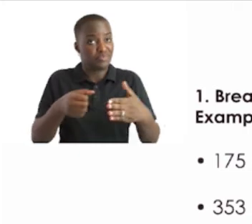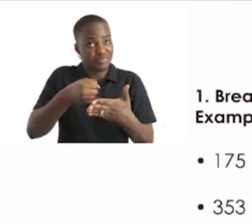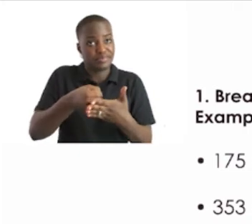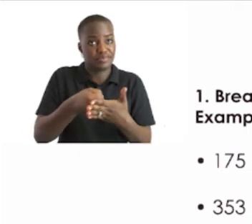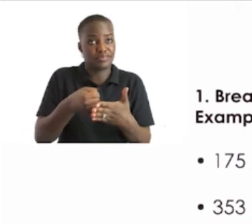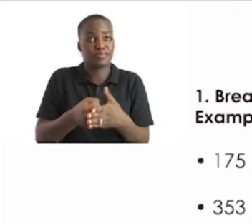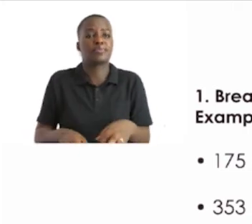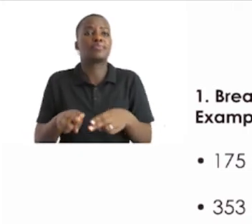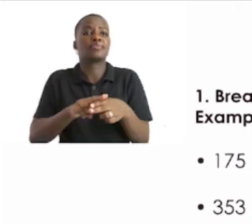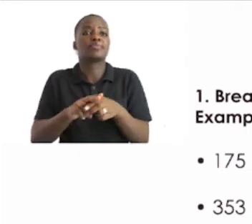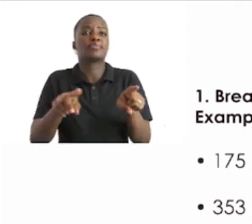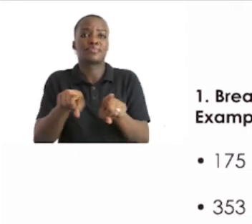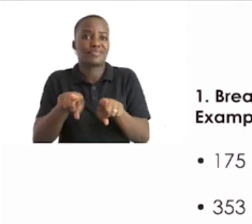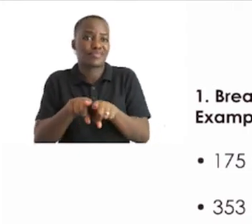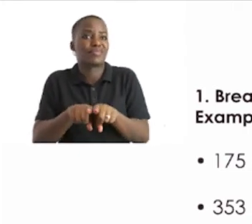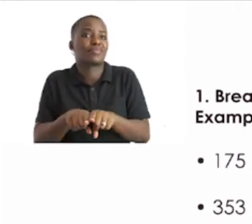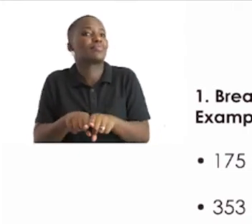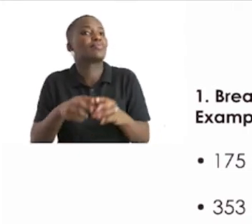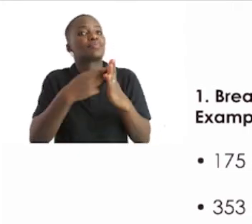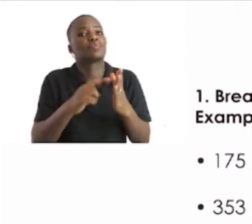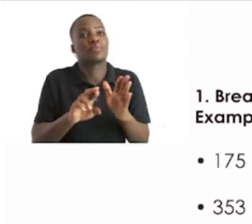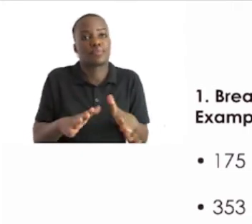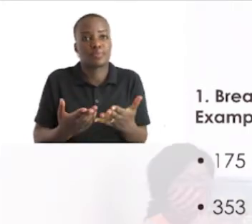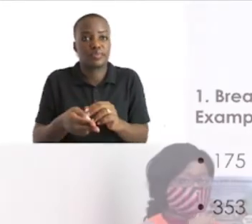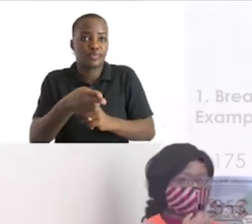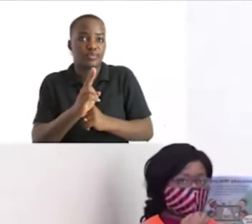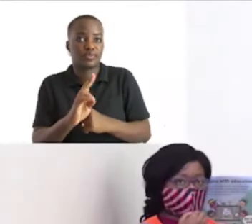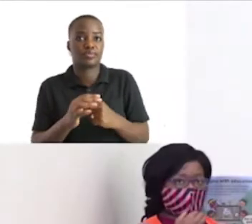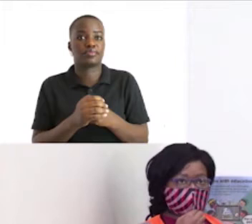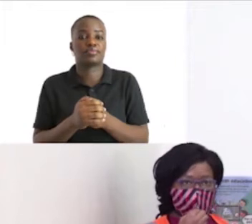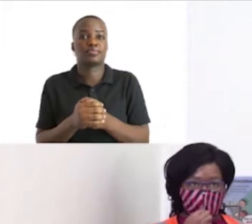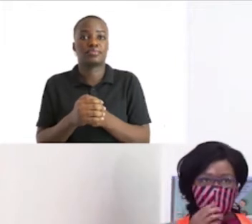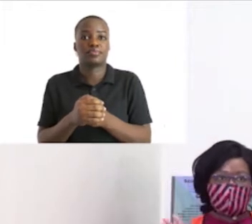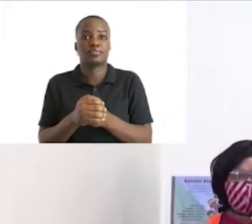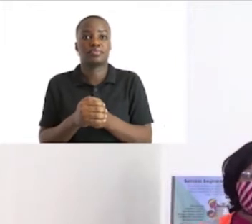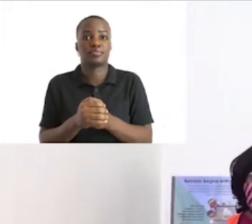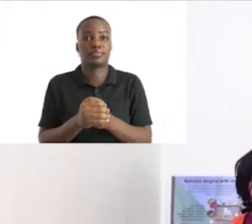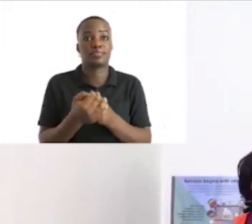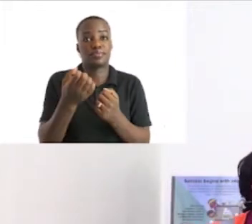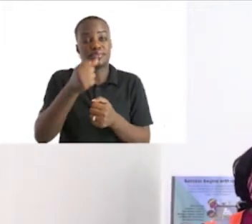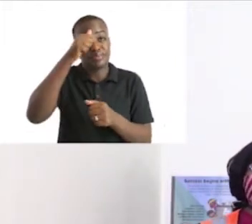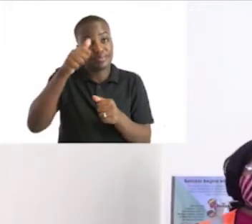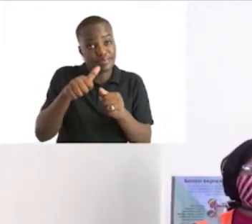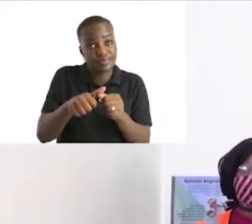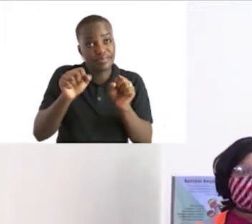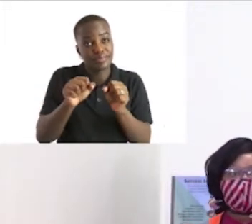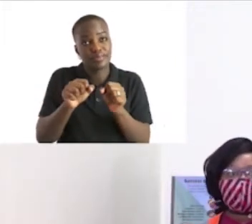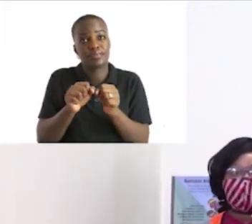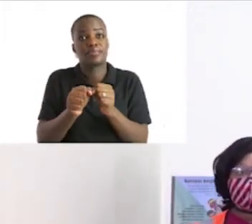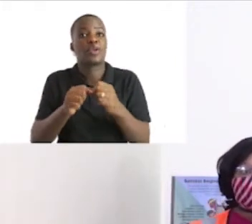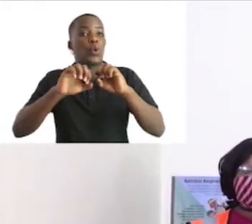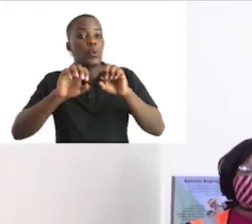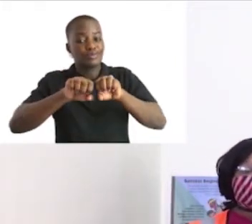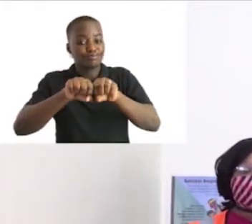the same method to answer the first one. Let us take a look at the board. Now what you have to remember is that when we are